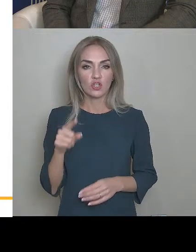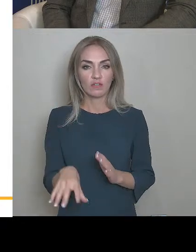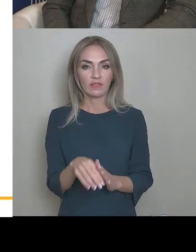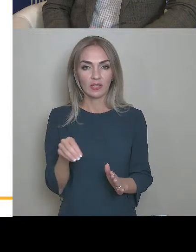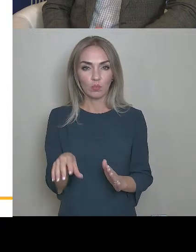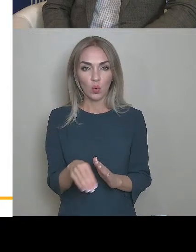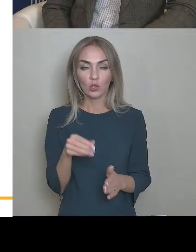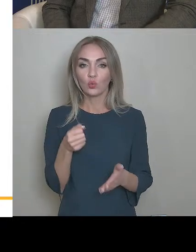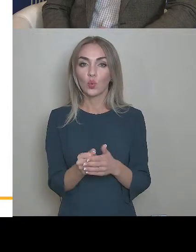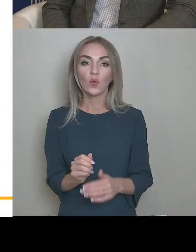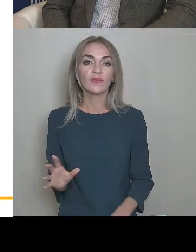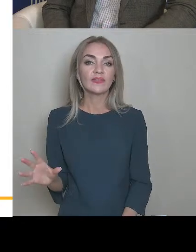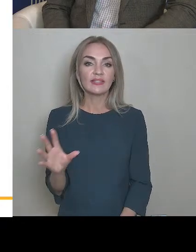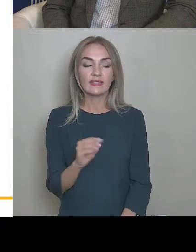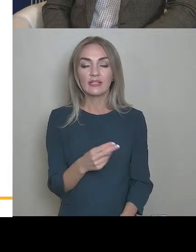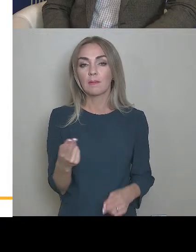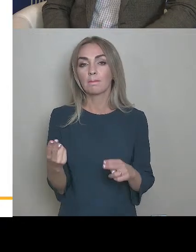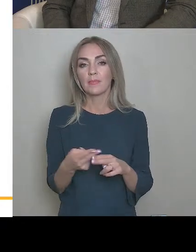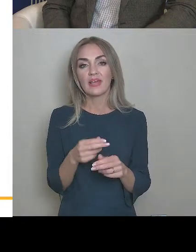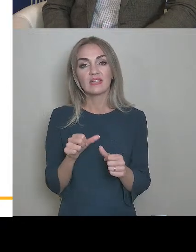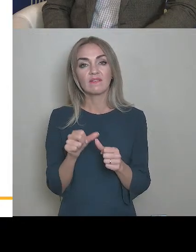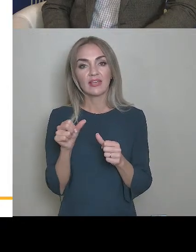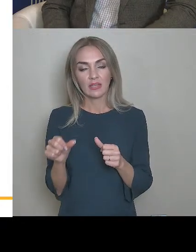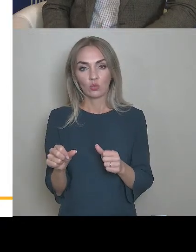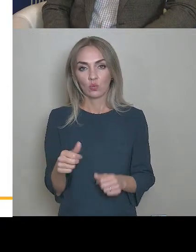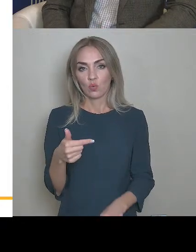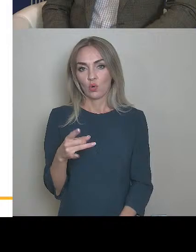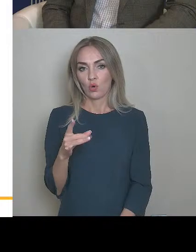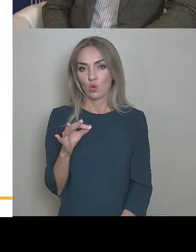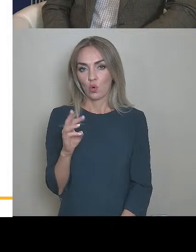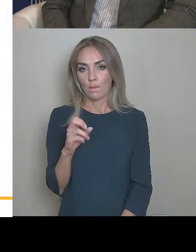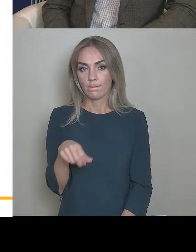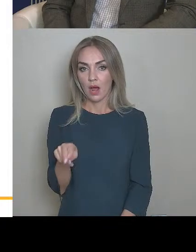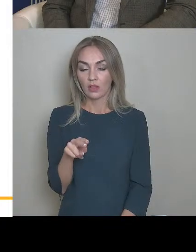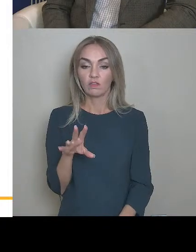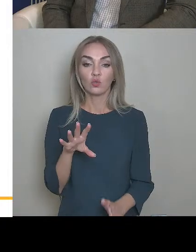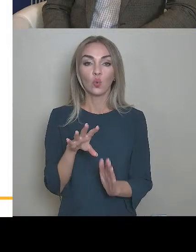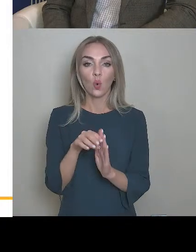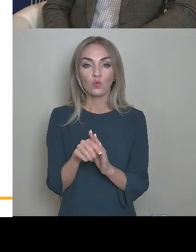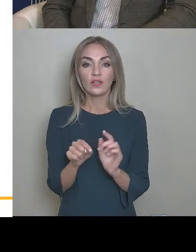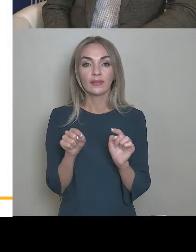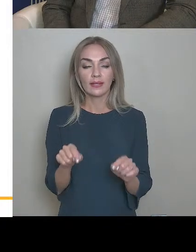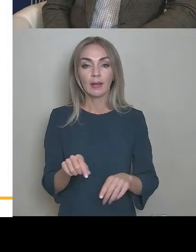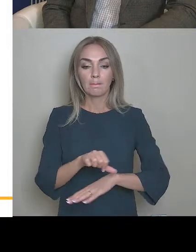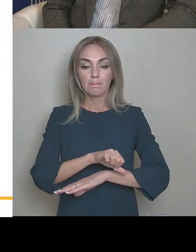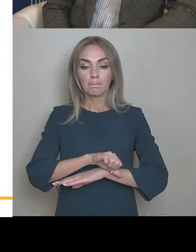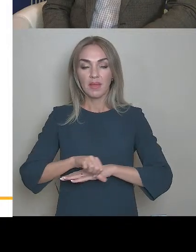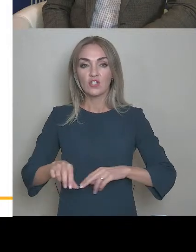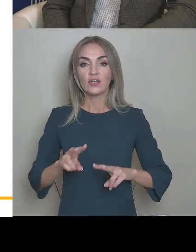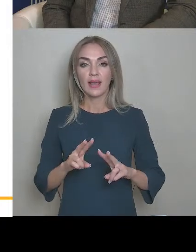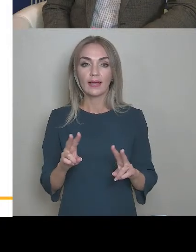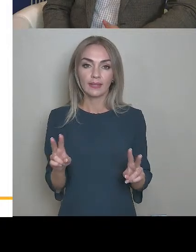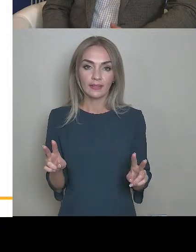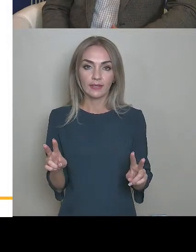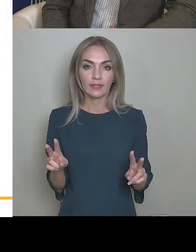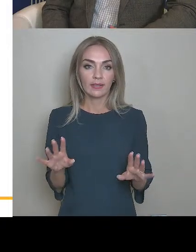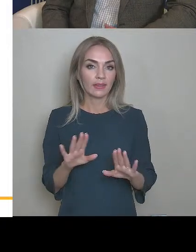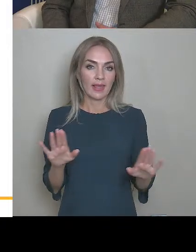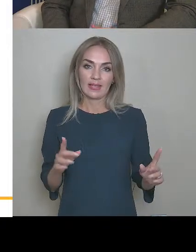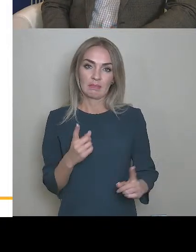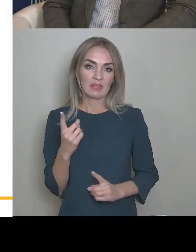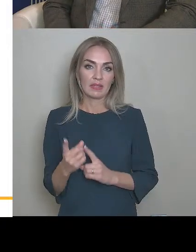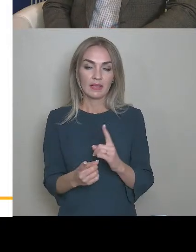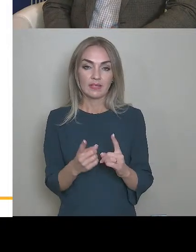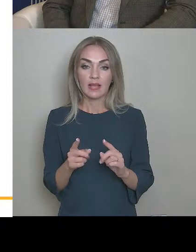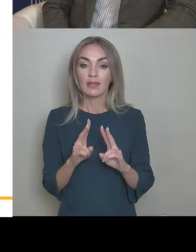Commission appointed the first elections to all the communities, including those whose borders